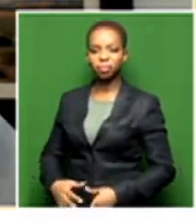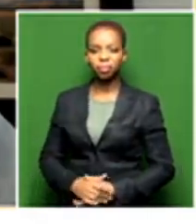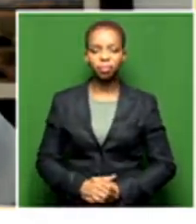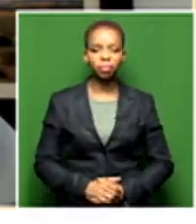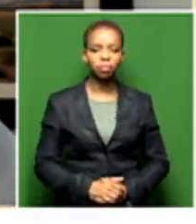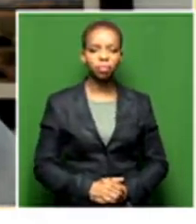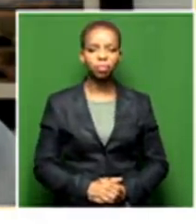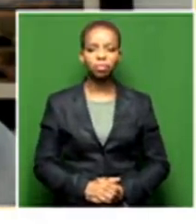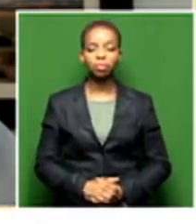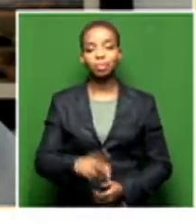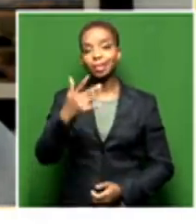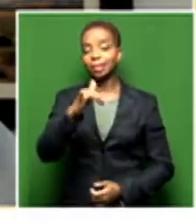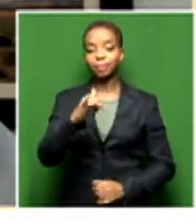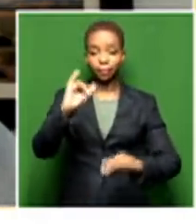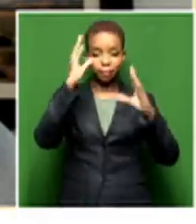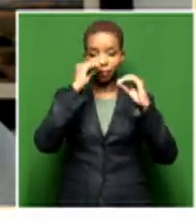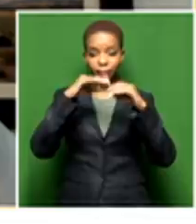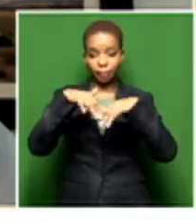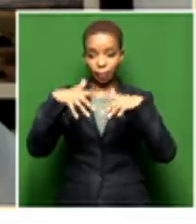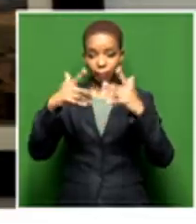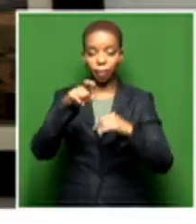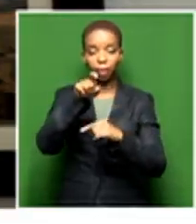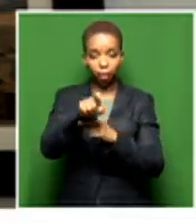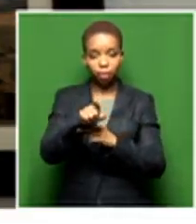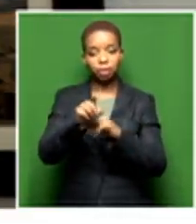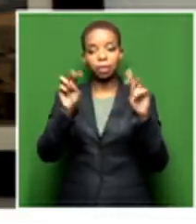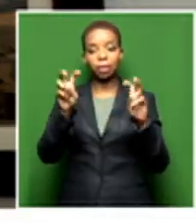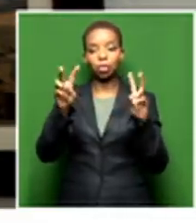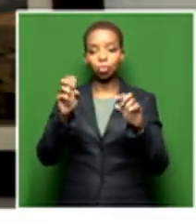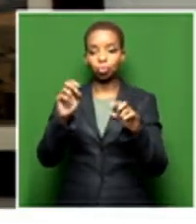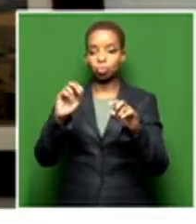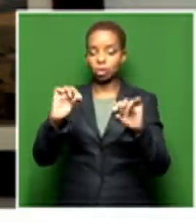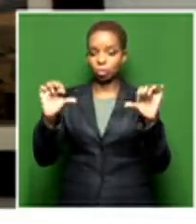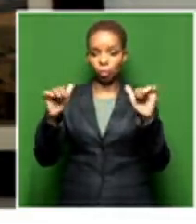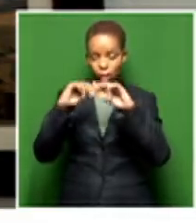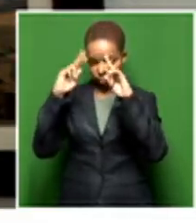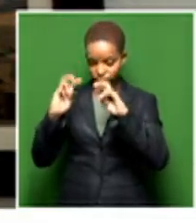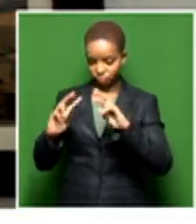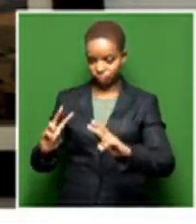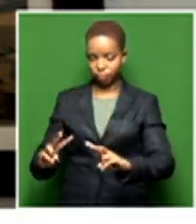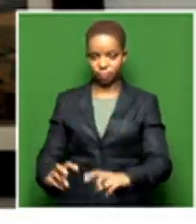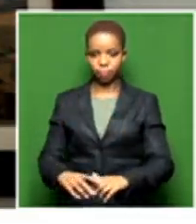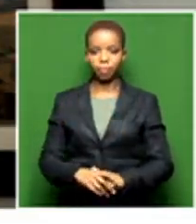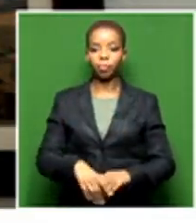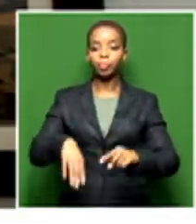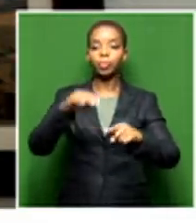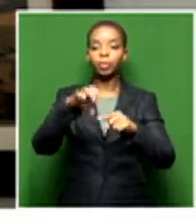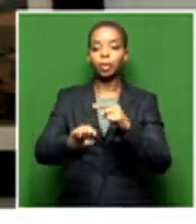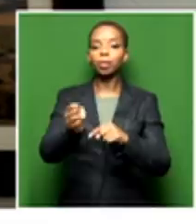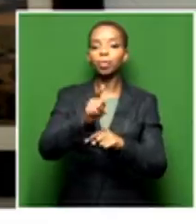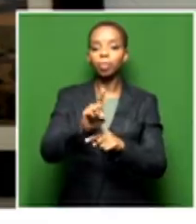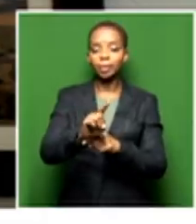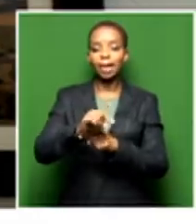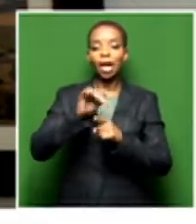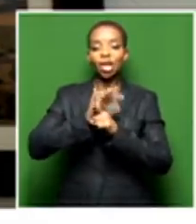So sleep deprivation has been a well-studied subject, and it turns out that a lot